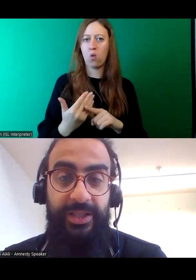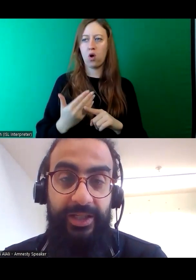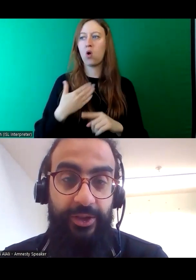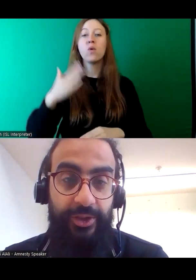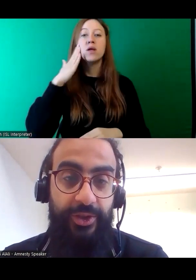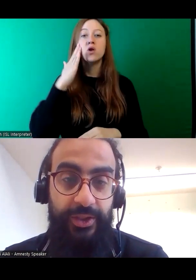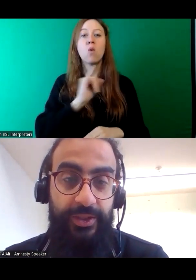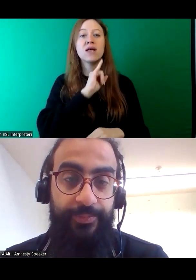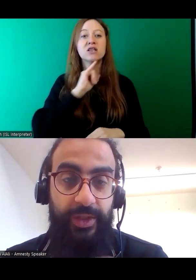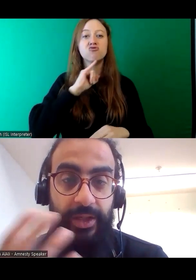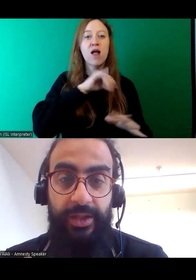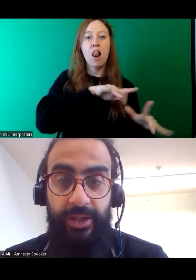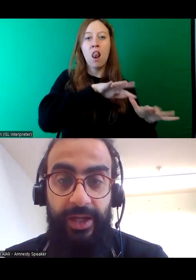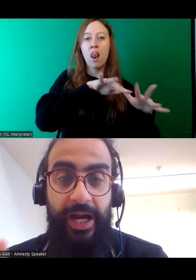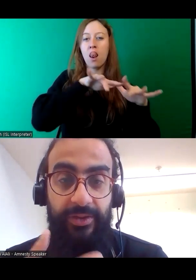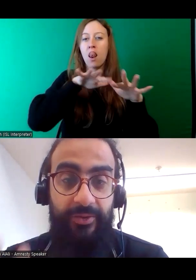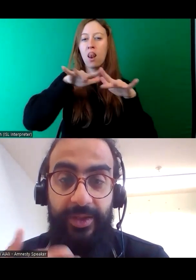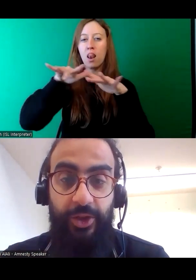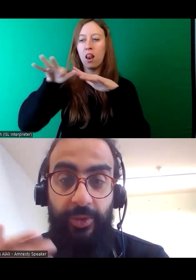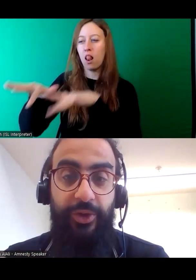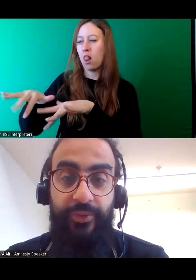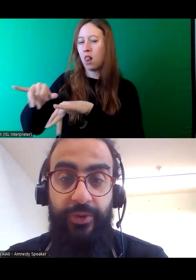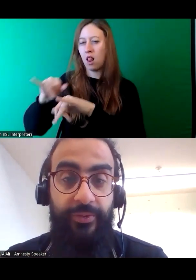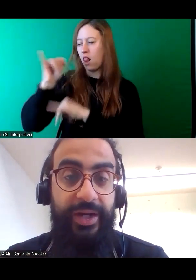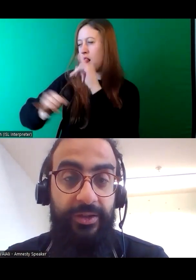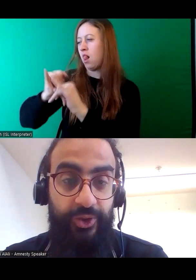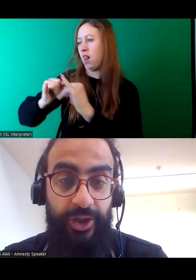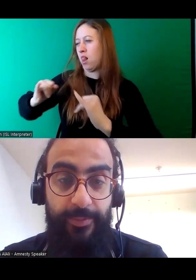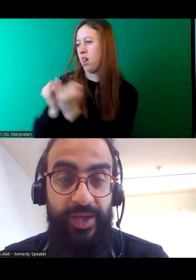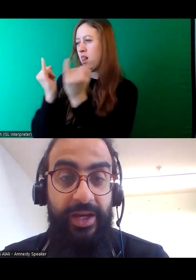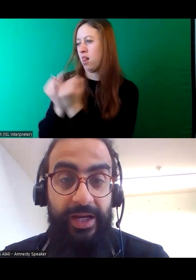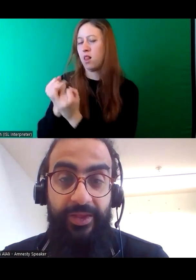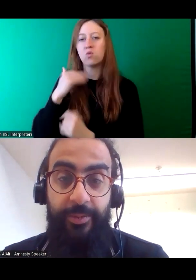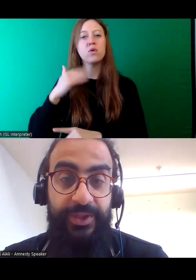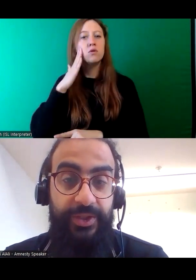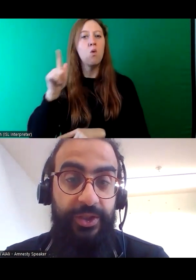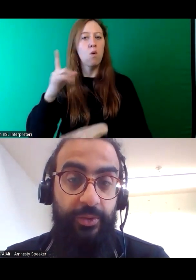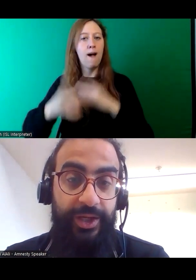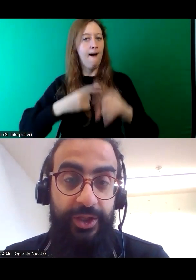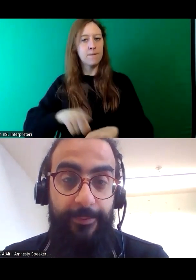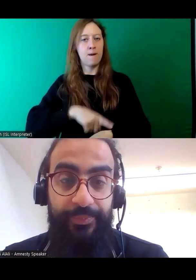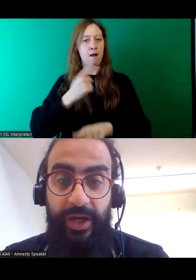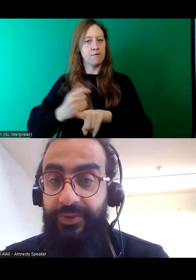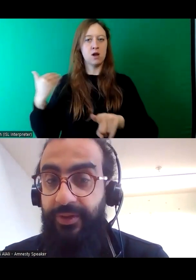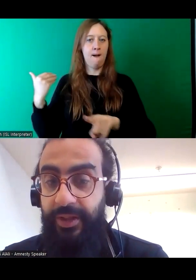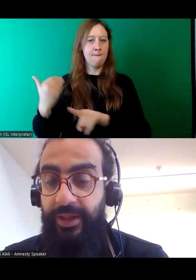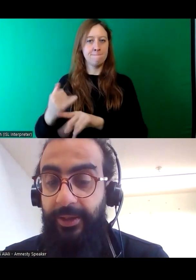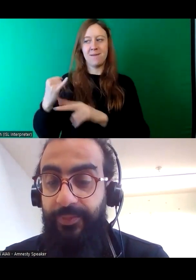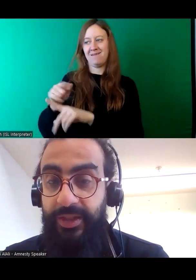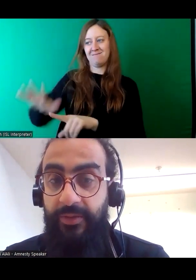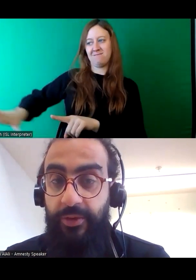occupied Palestinian territories have been going on for a very long time. And the present situation